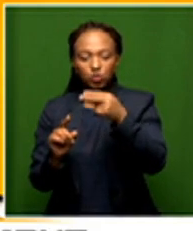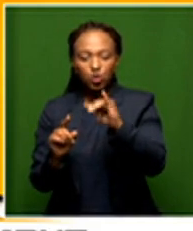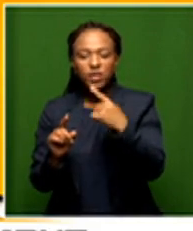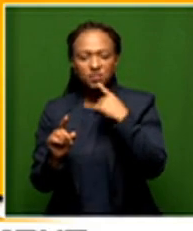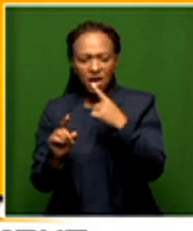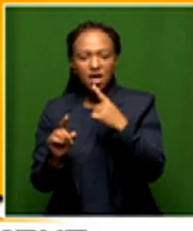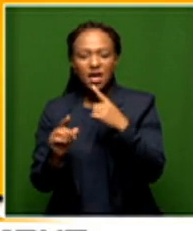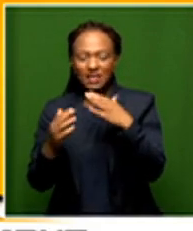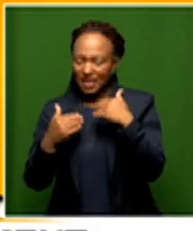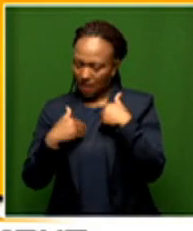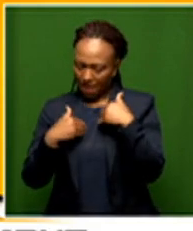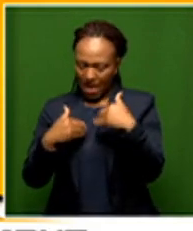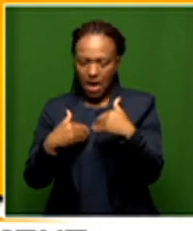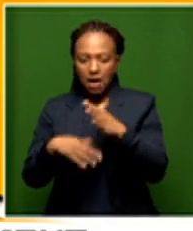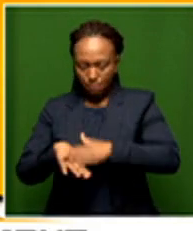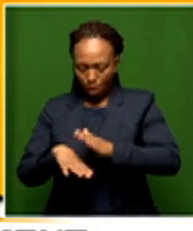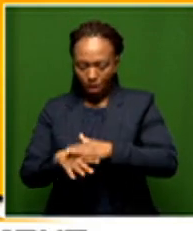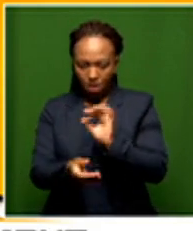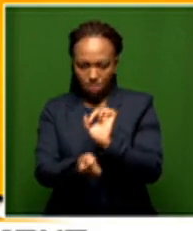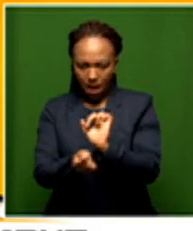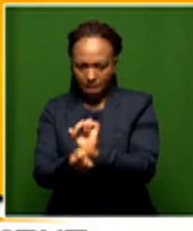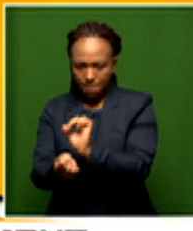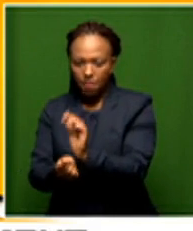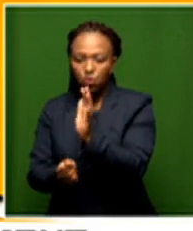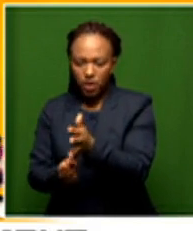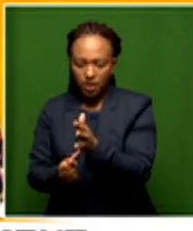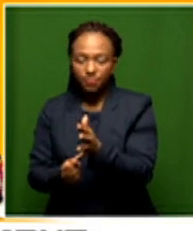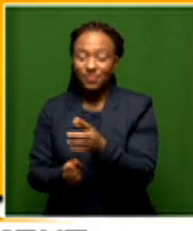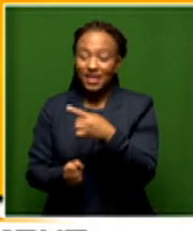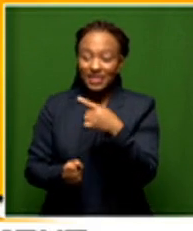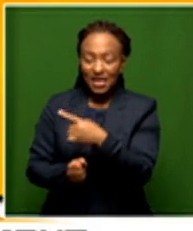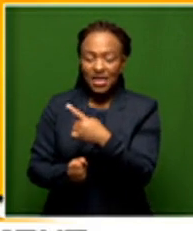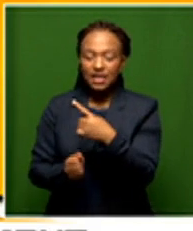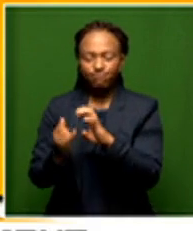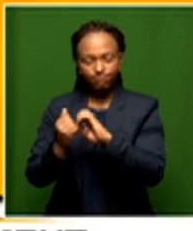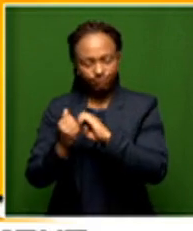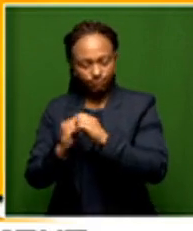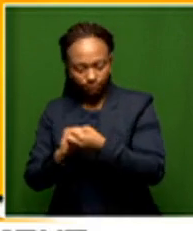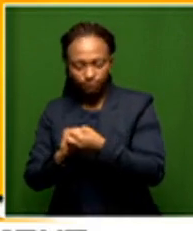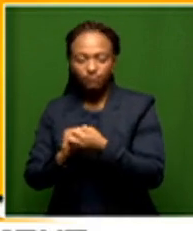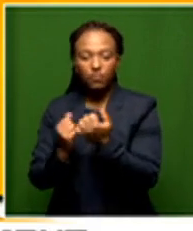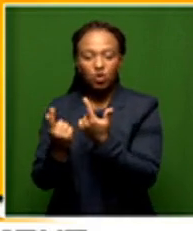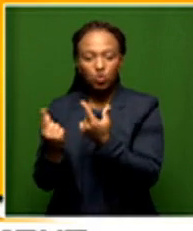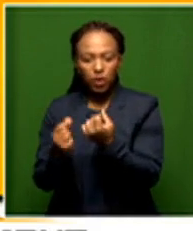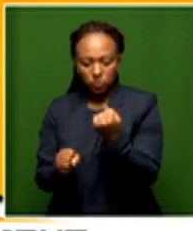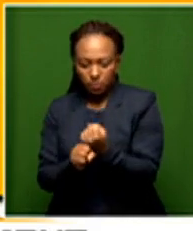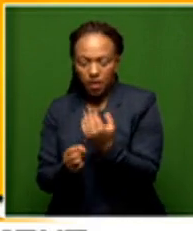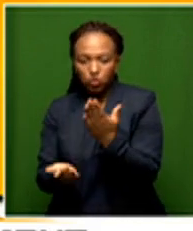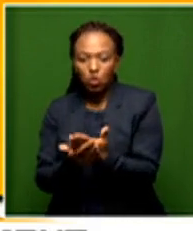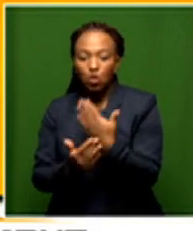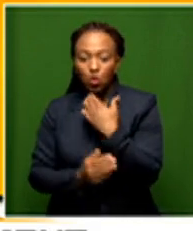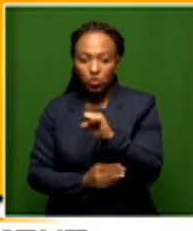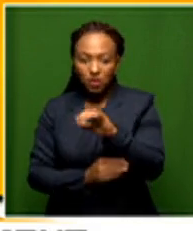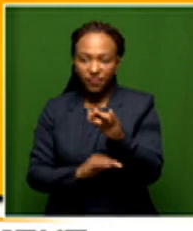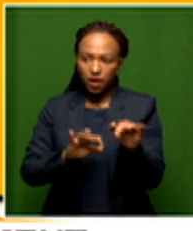on a massive iceberg, and that there is much more to follow. So she really is trying to get the confidence